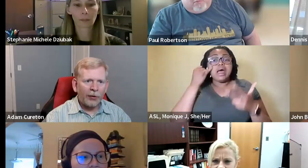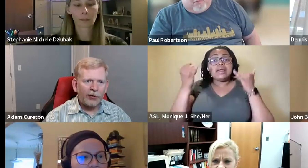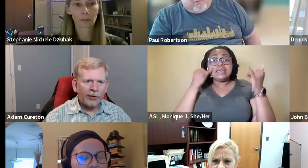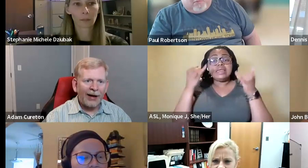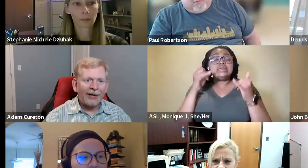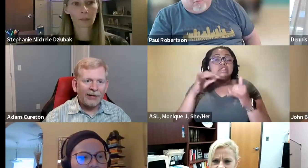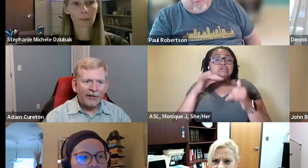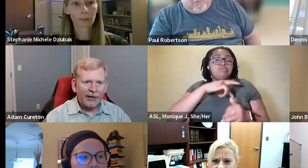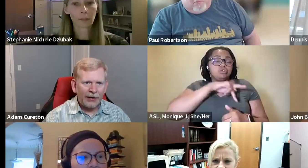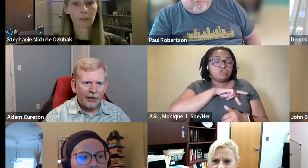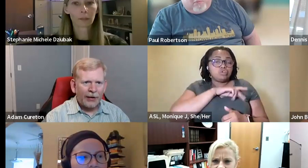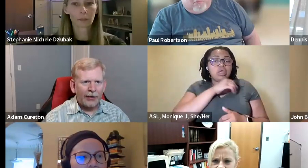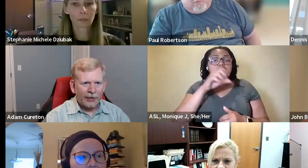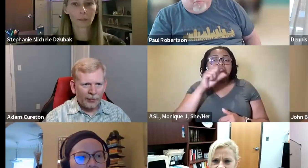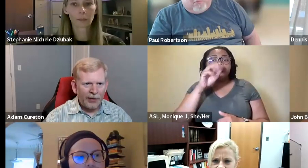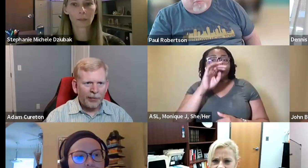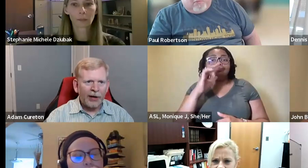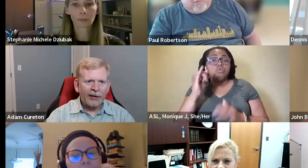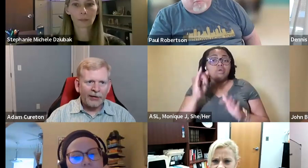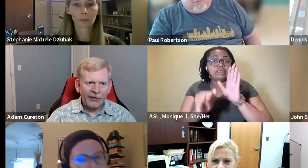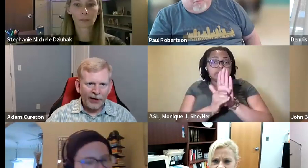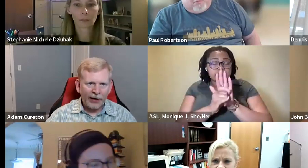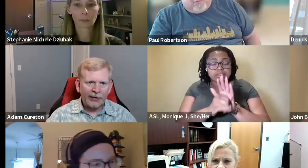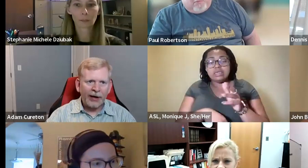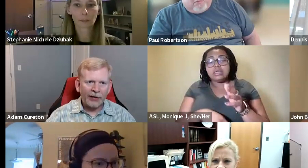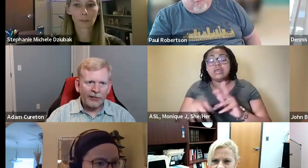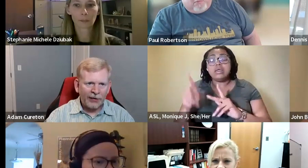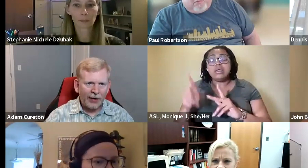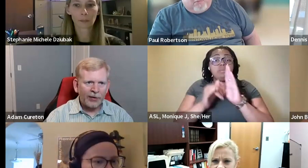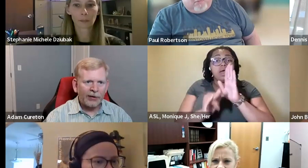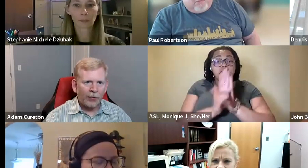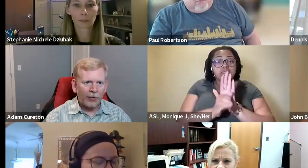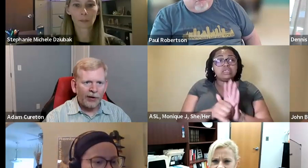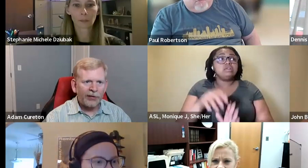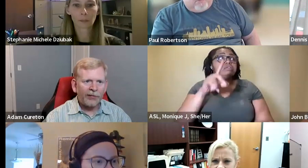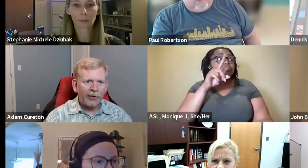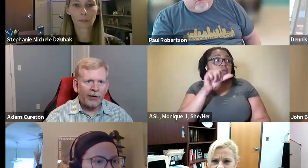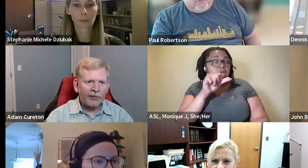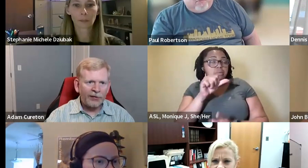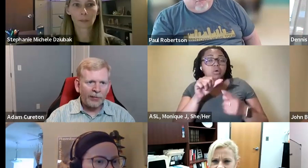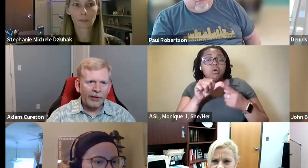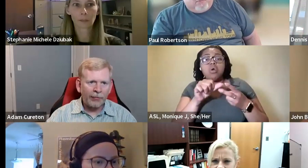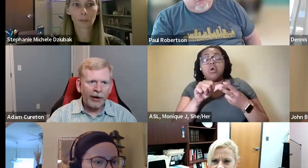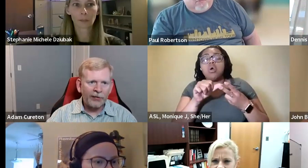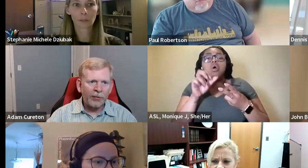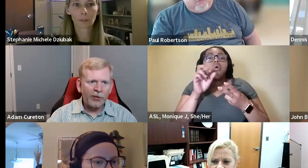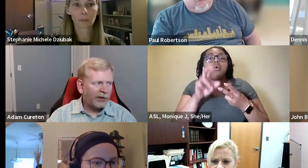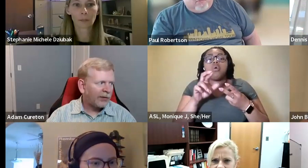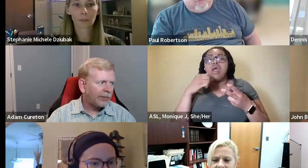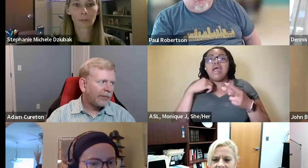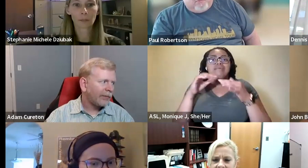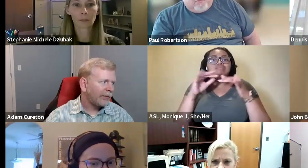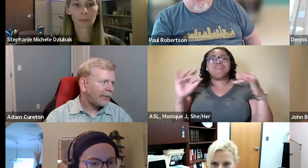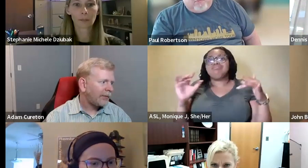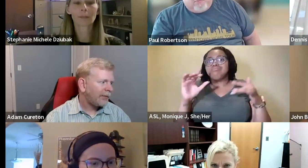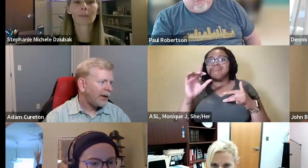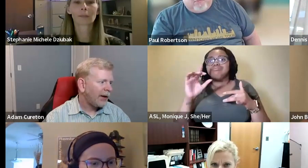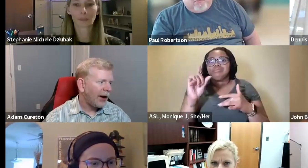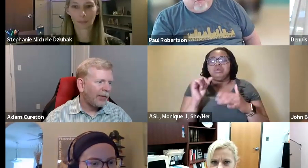personal and social identity, you know, people identifying as disabled or with various disability rights movements,